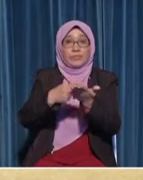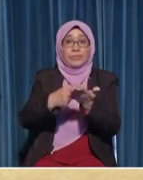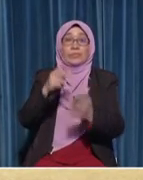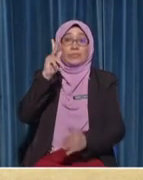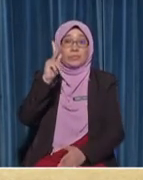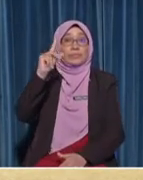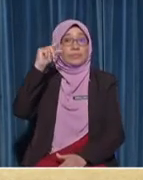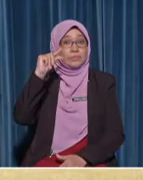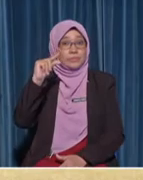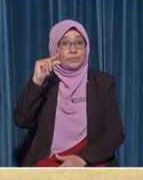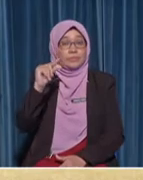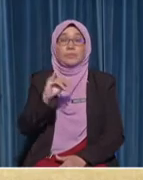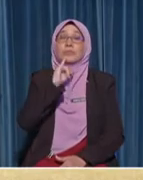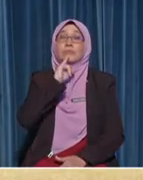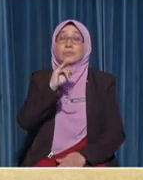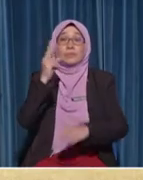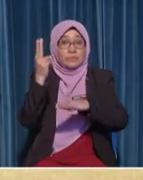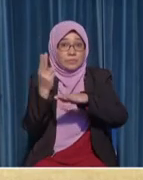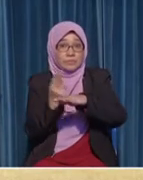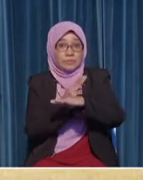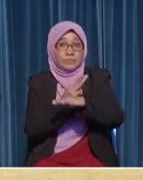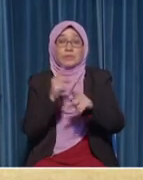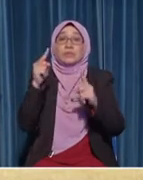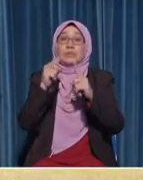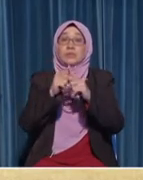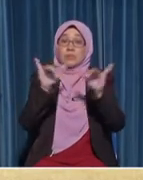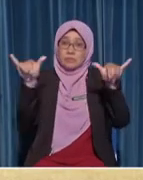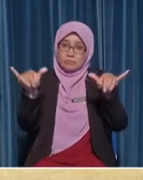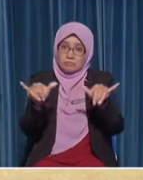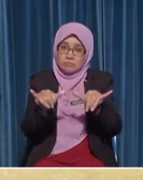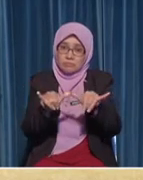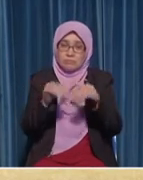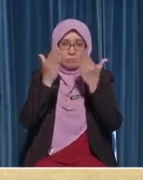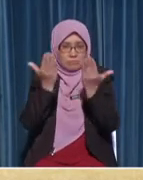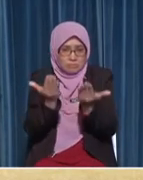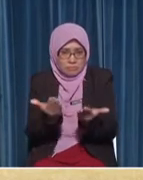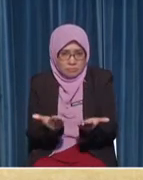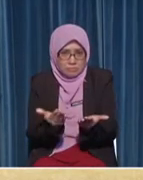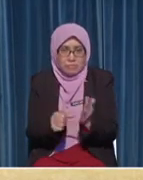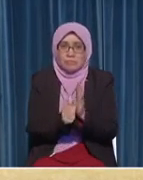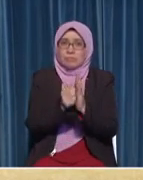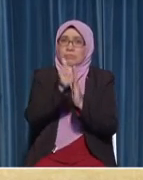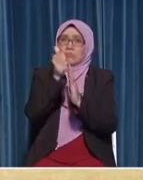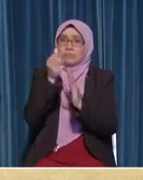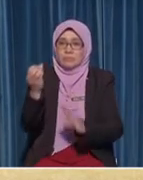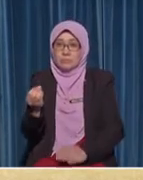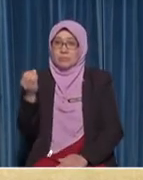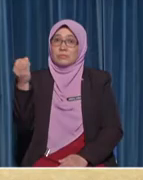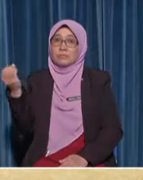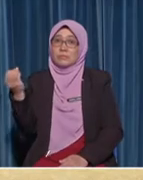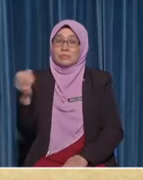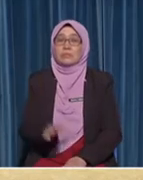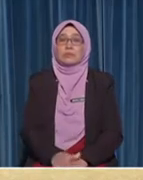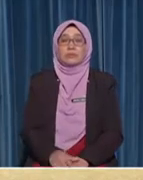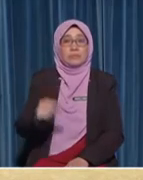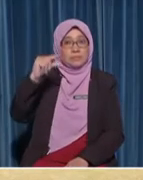kilogram is used to measure heavier object, whereas gram